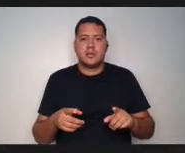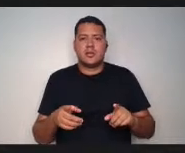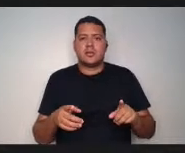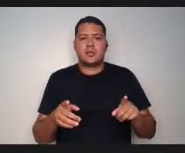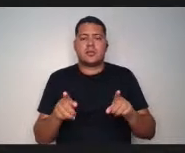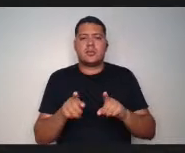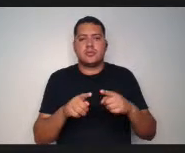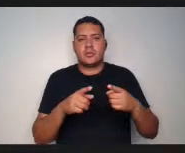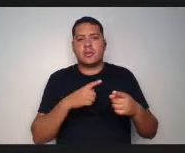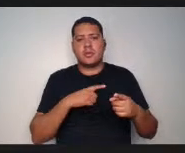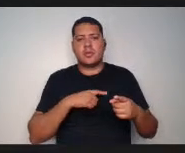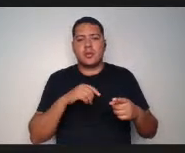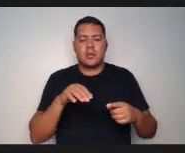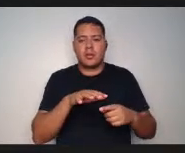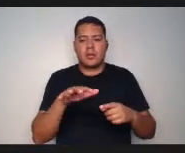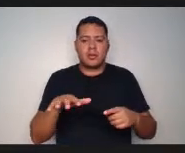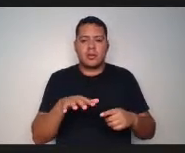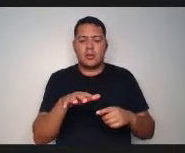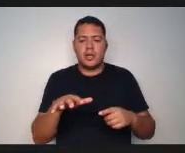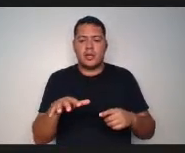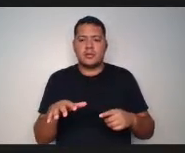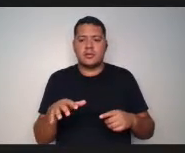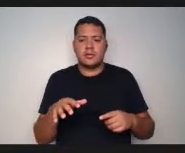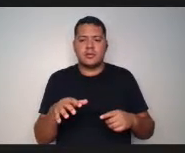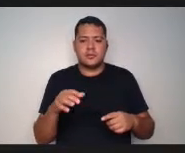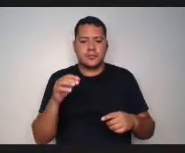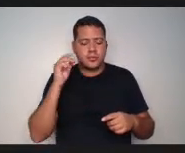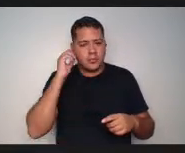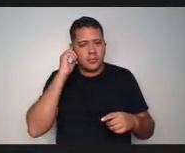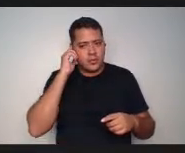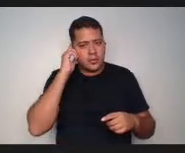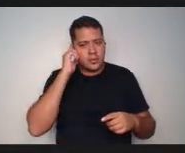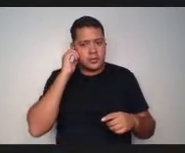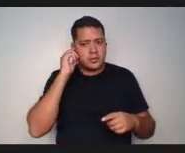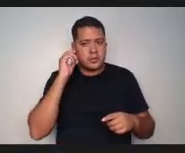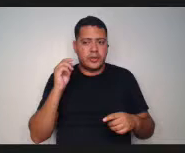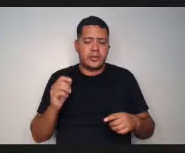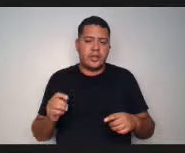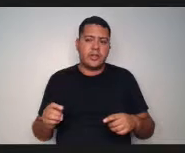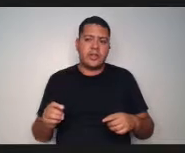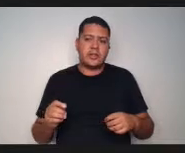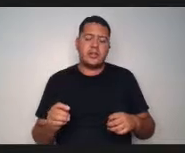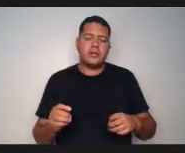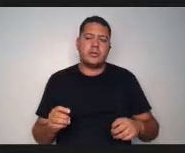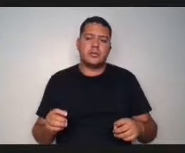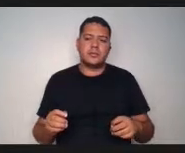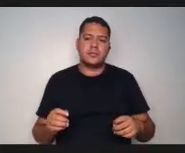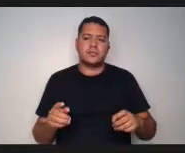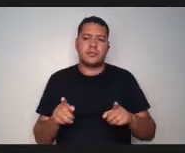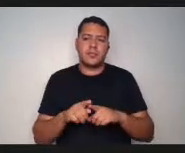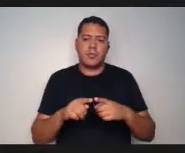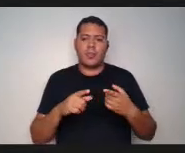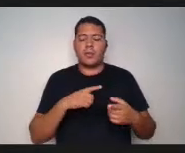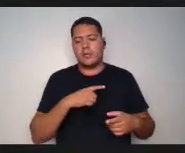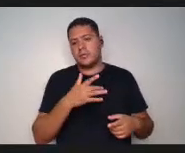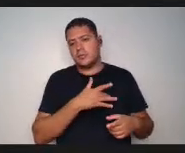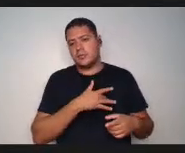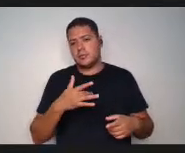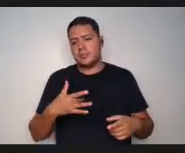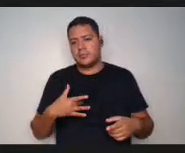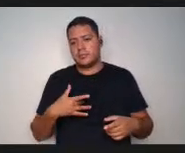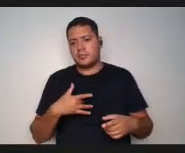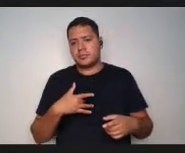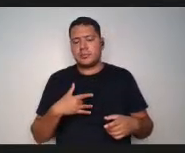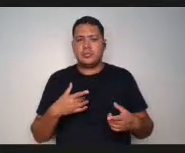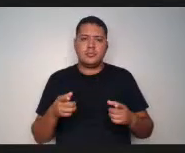This is our Healthy Work Strategies pages. You can see those sections. We have case studies that are accessible and available to everybody